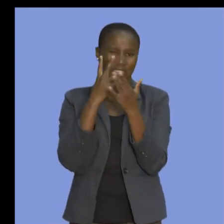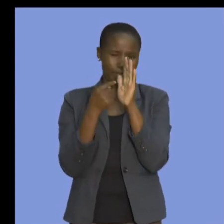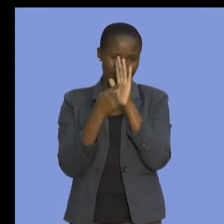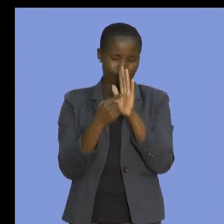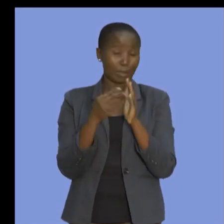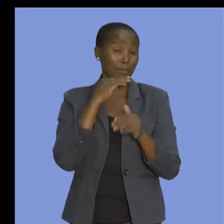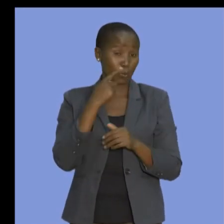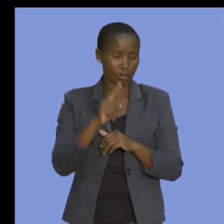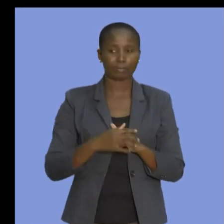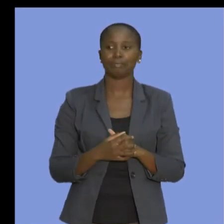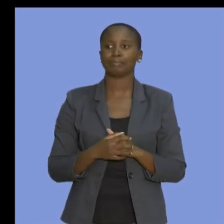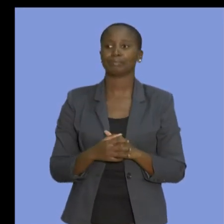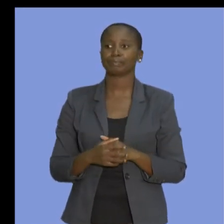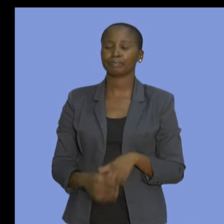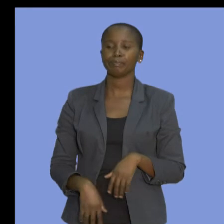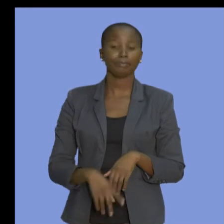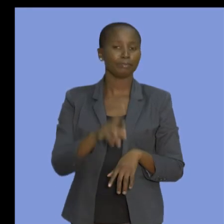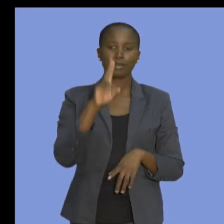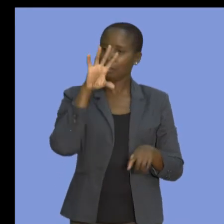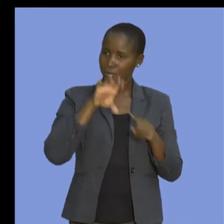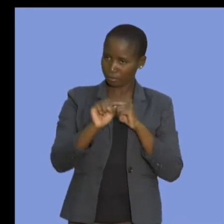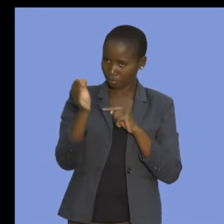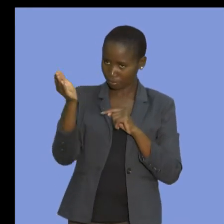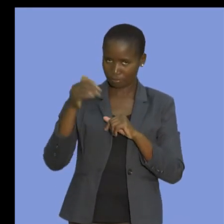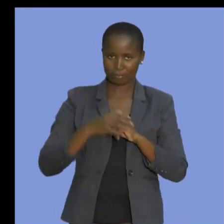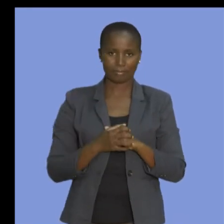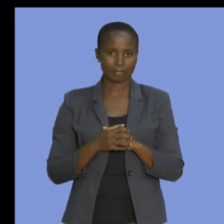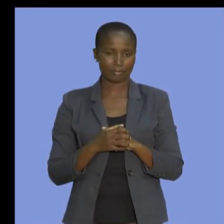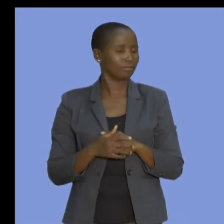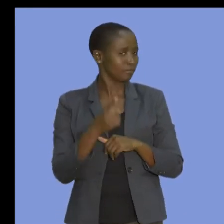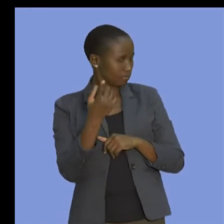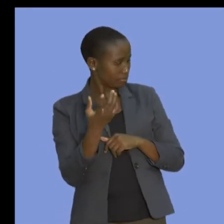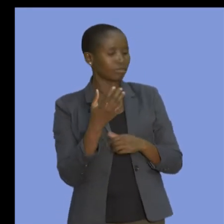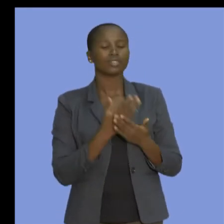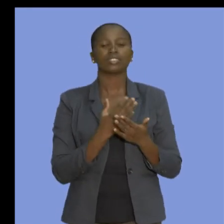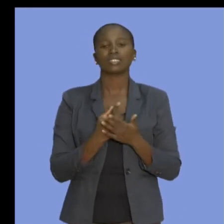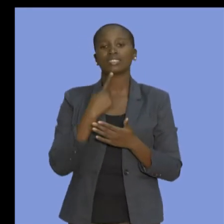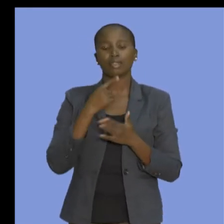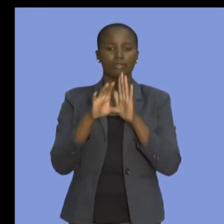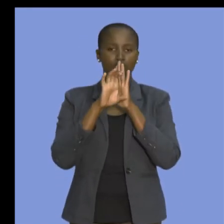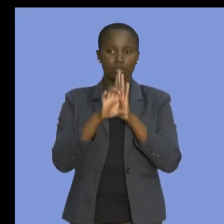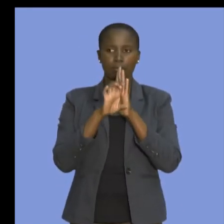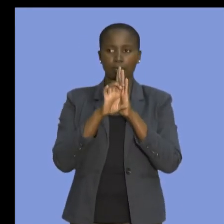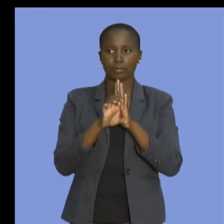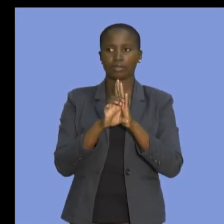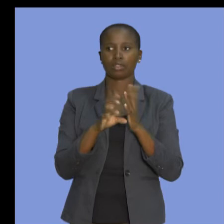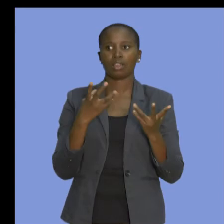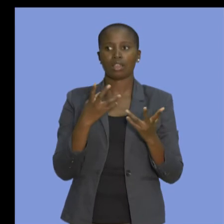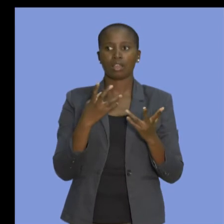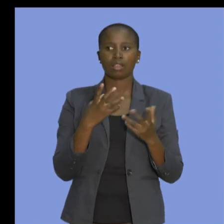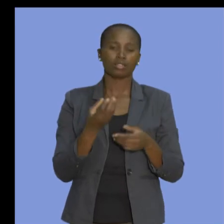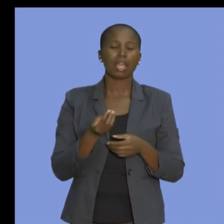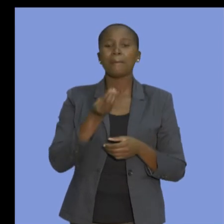histogram. There it is. So let's say meals sold during the week at